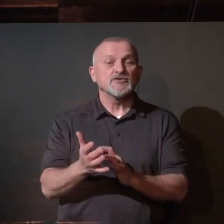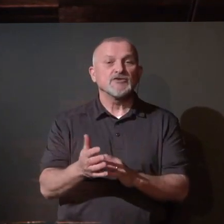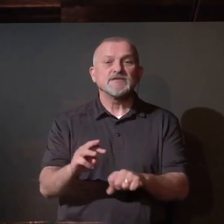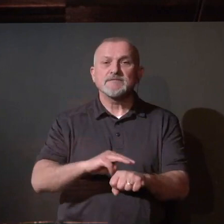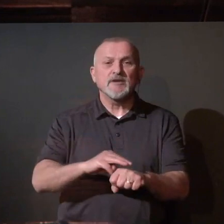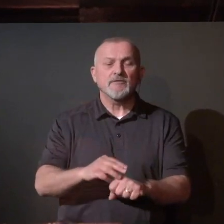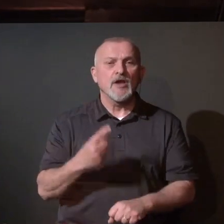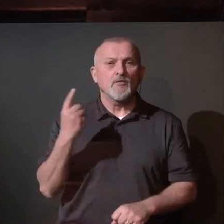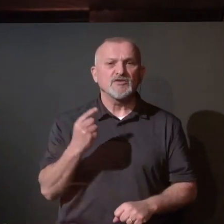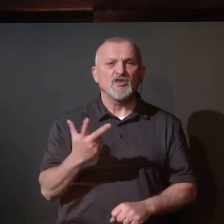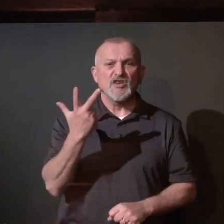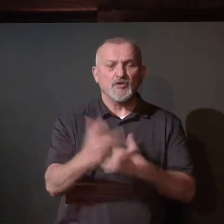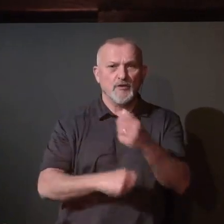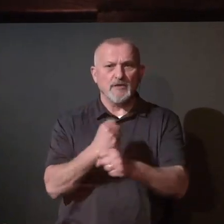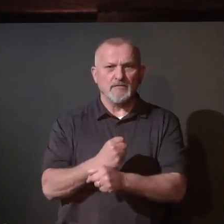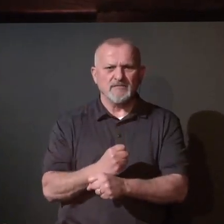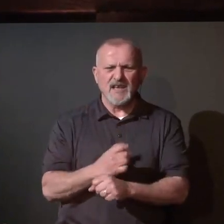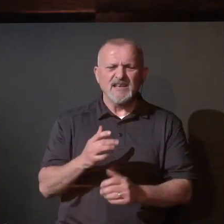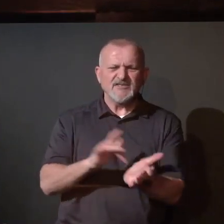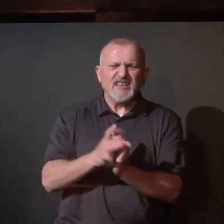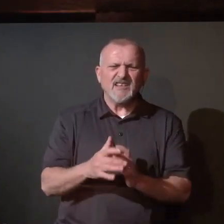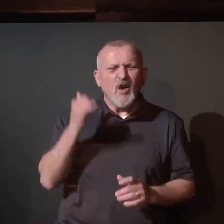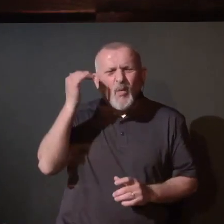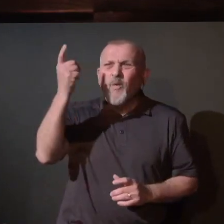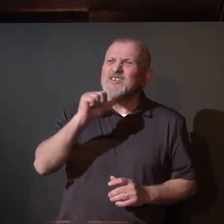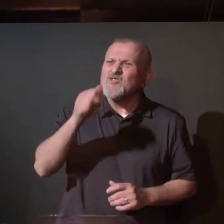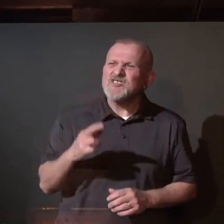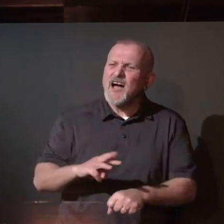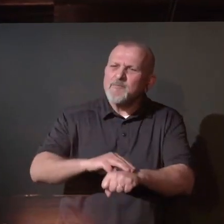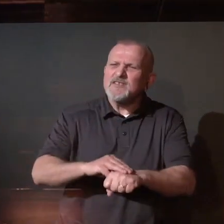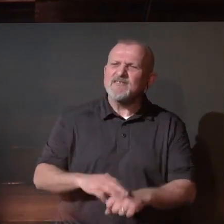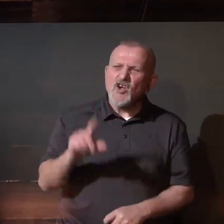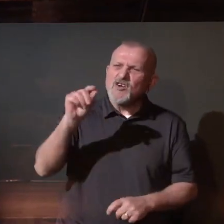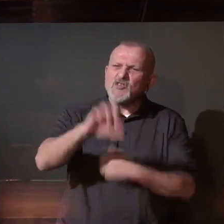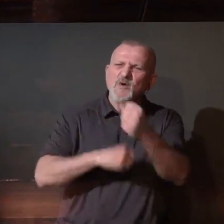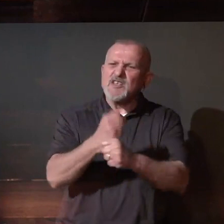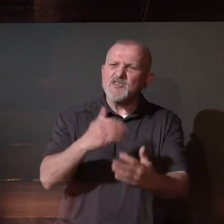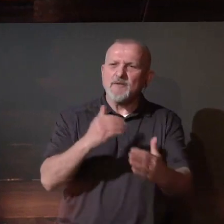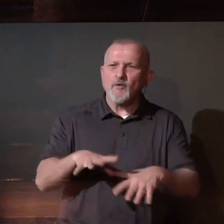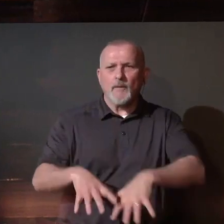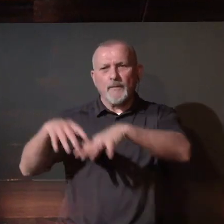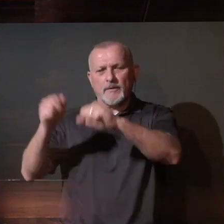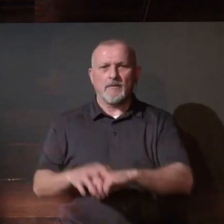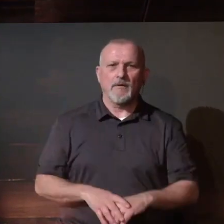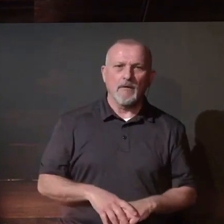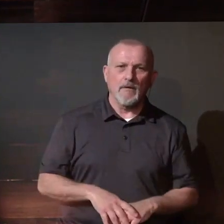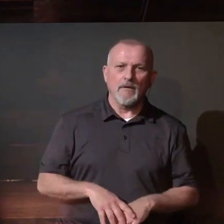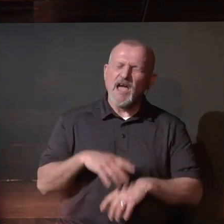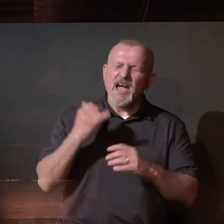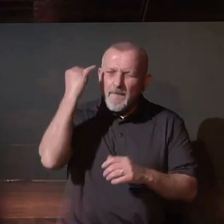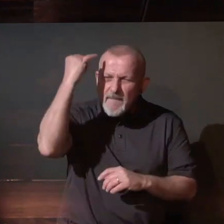doesn't make sense. Jesus, why didn't you minister for 20 years before you left? Think of how much you could have done if Jesus would have done it for 20